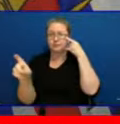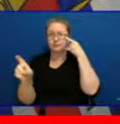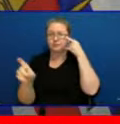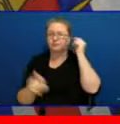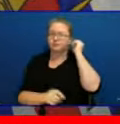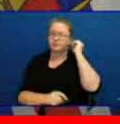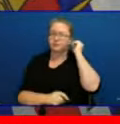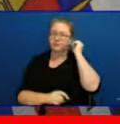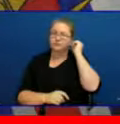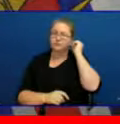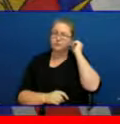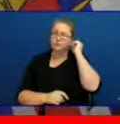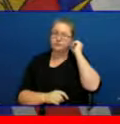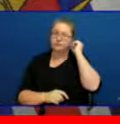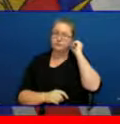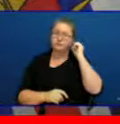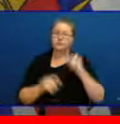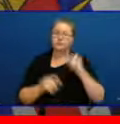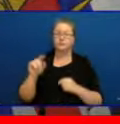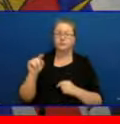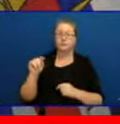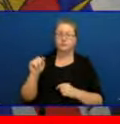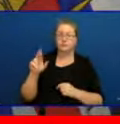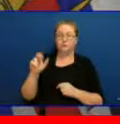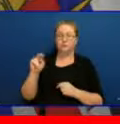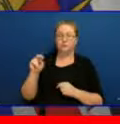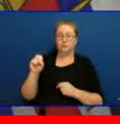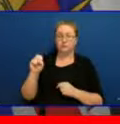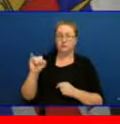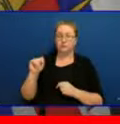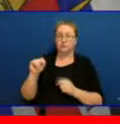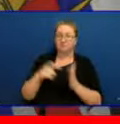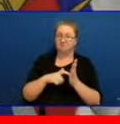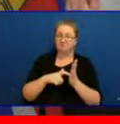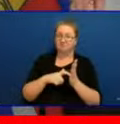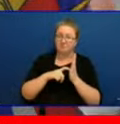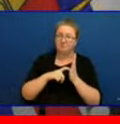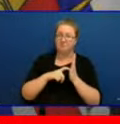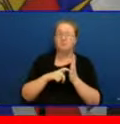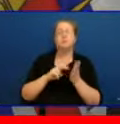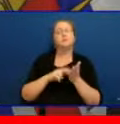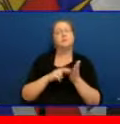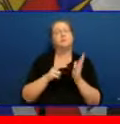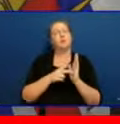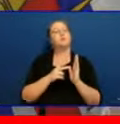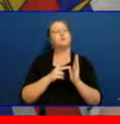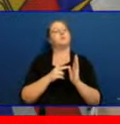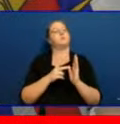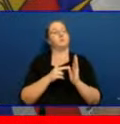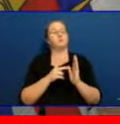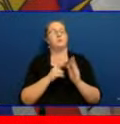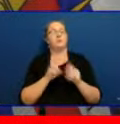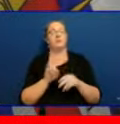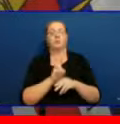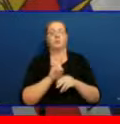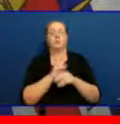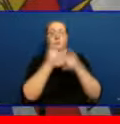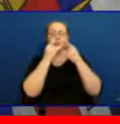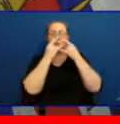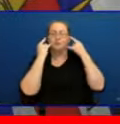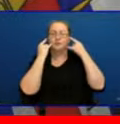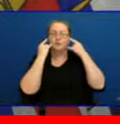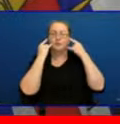for example, it was made mandatory on transit, and that has increased mask use. People recognize that